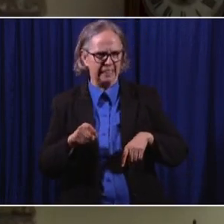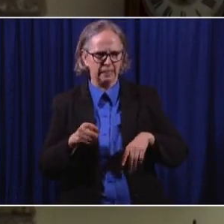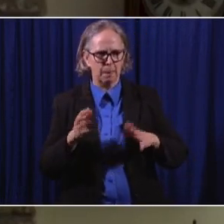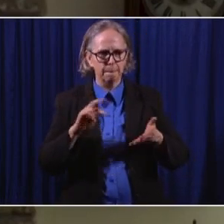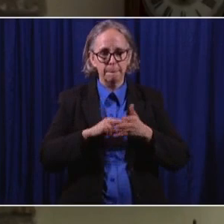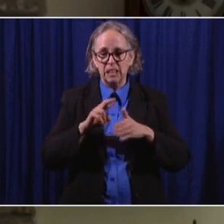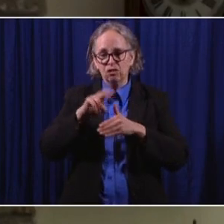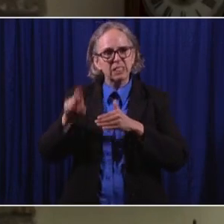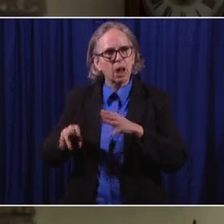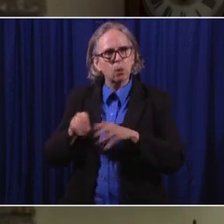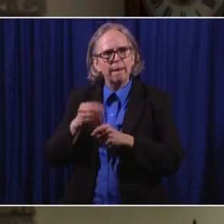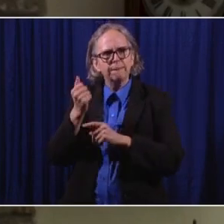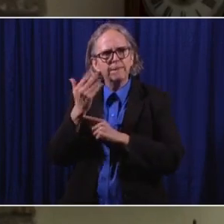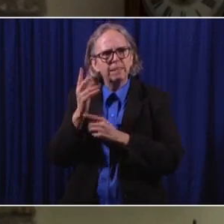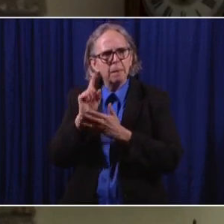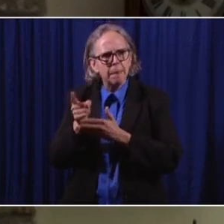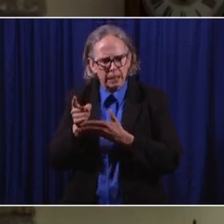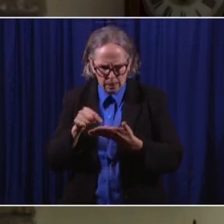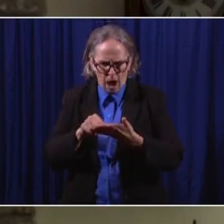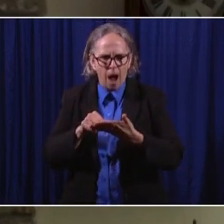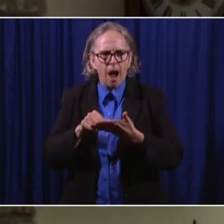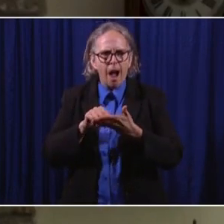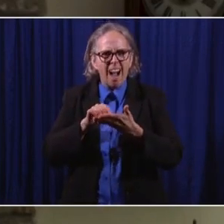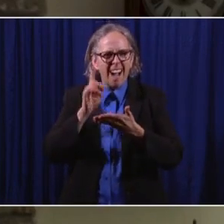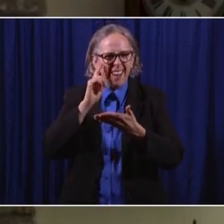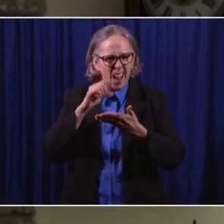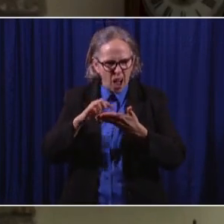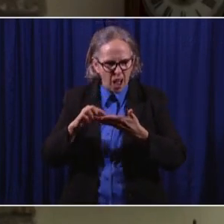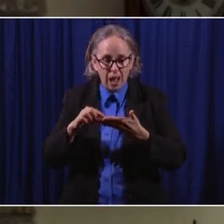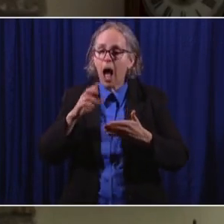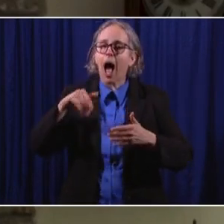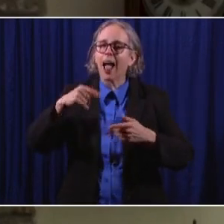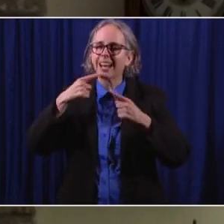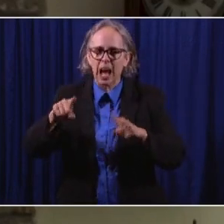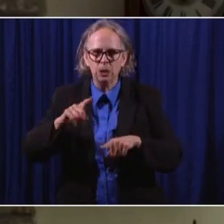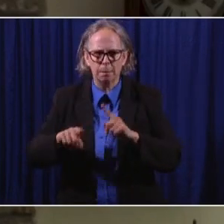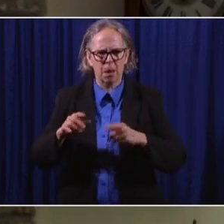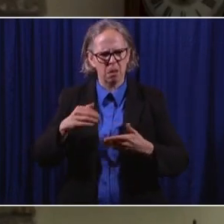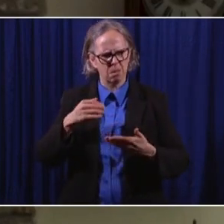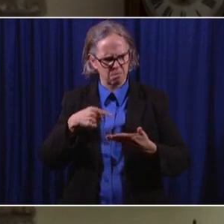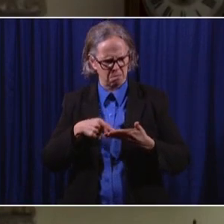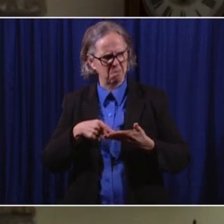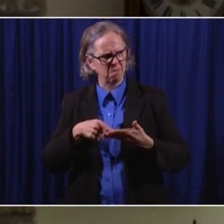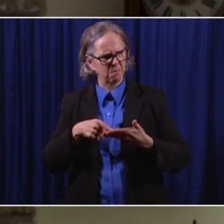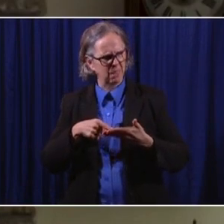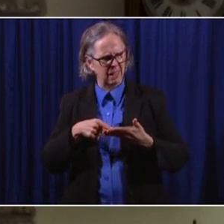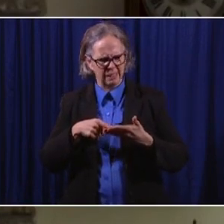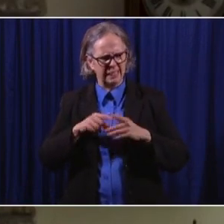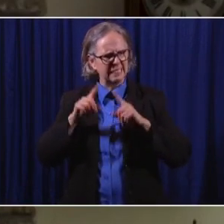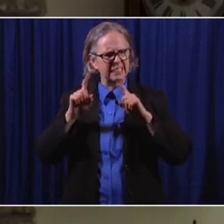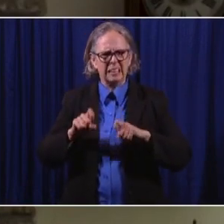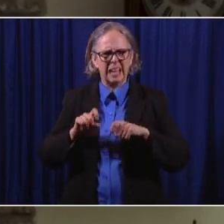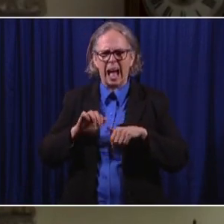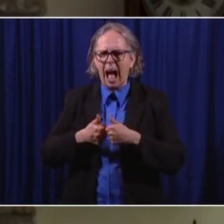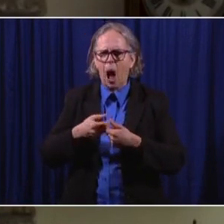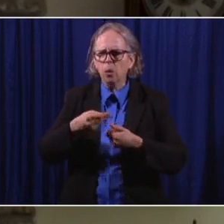So we don't have anything to announce, but we're looking at how could we use these to get more kids physically in